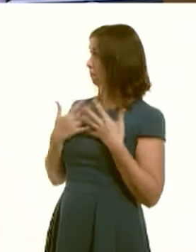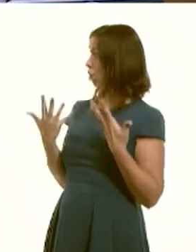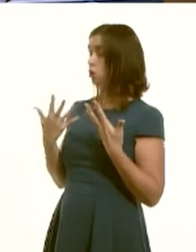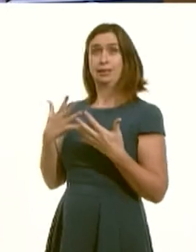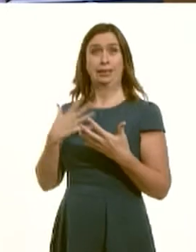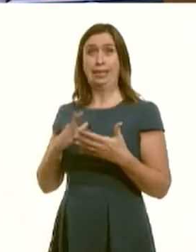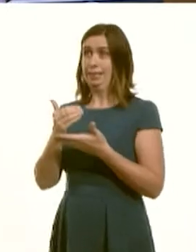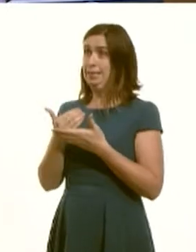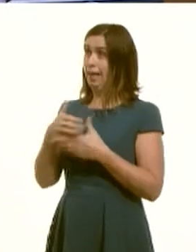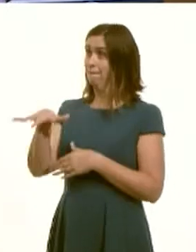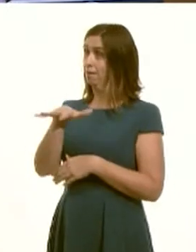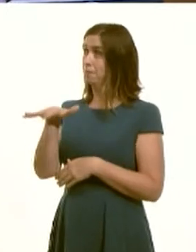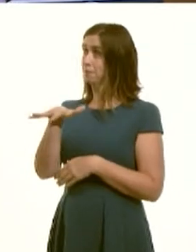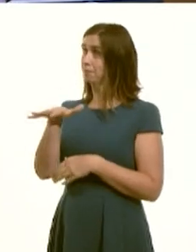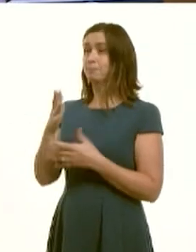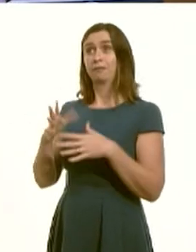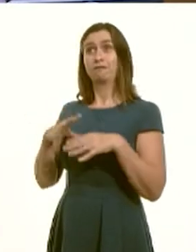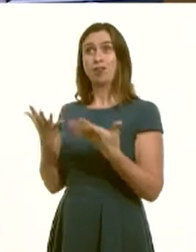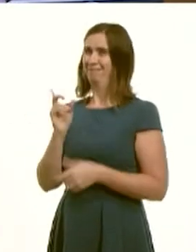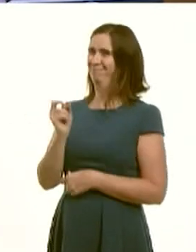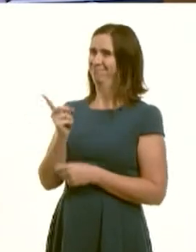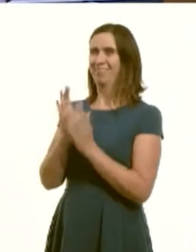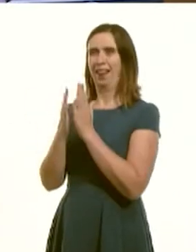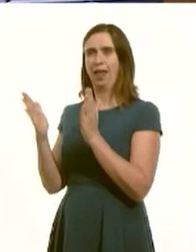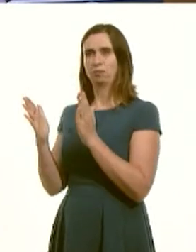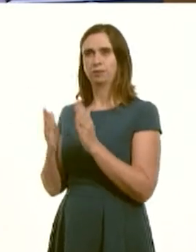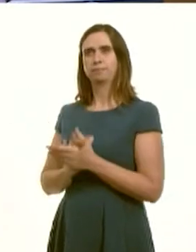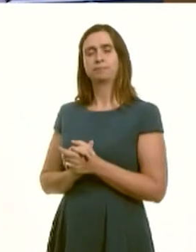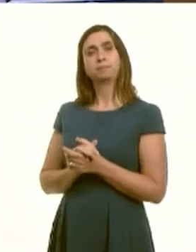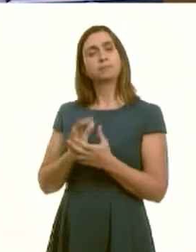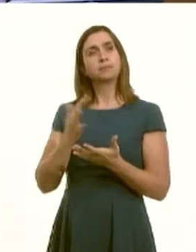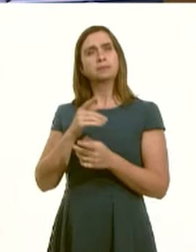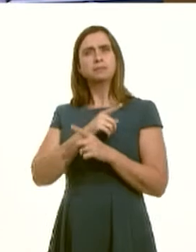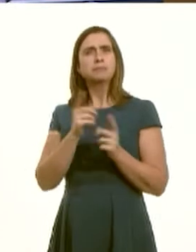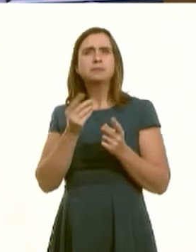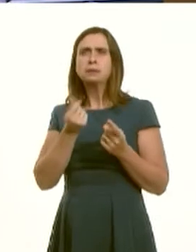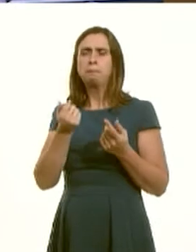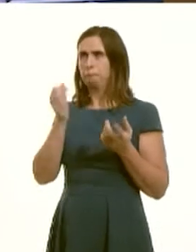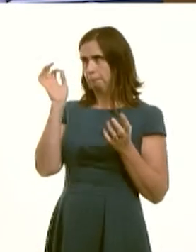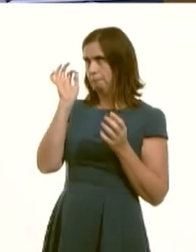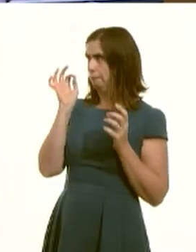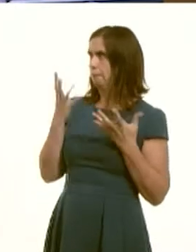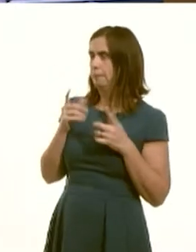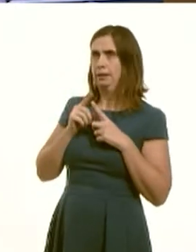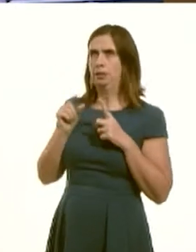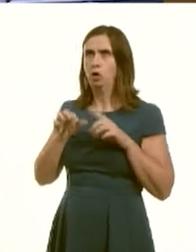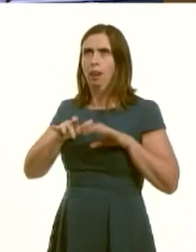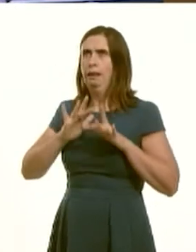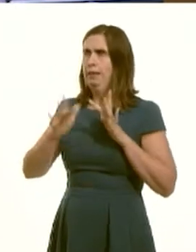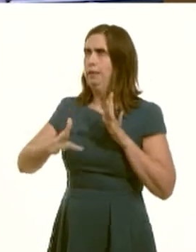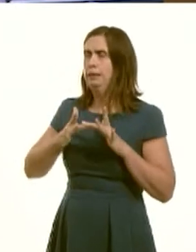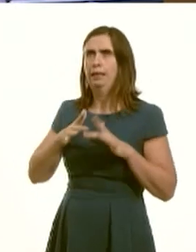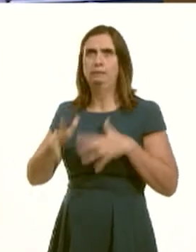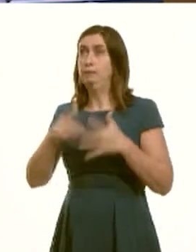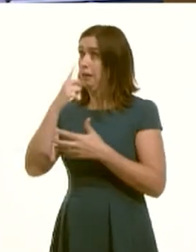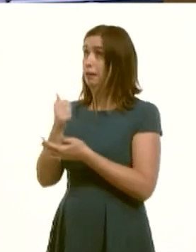safe environment, and of course assistance to those who are not familiar with digital technology and particularly with the internet. And